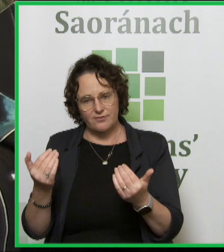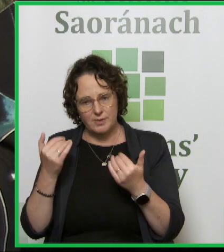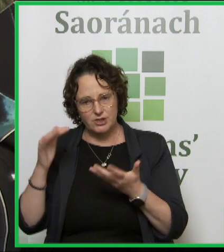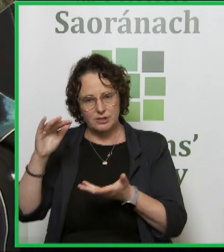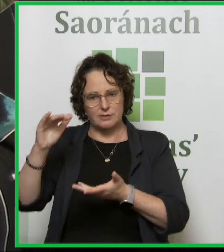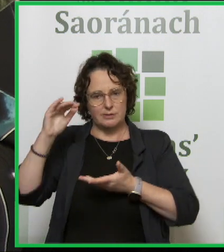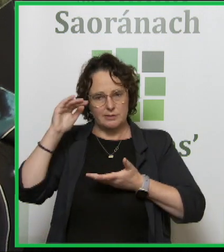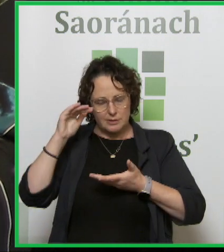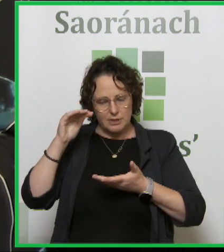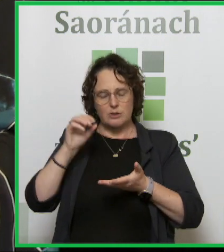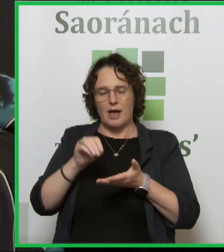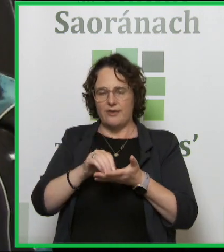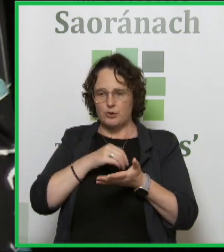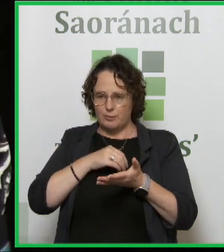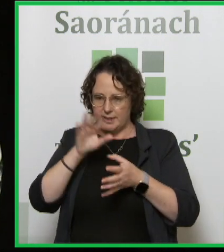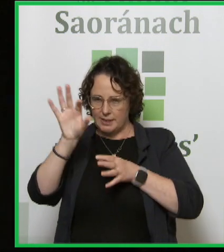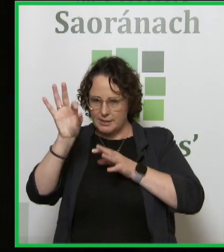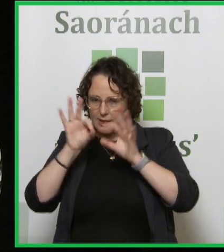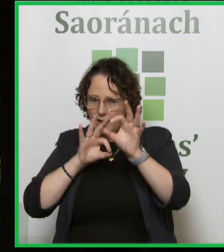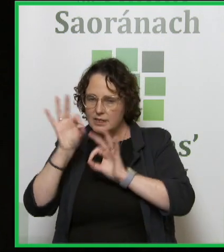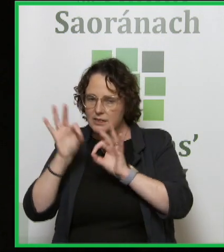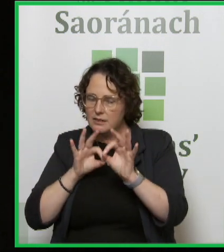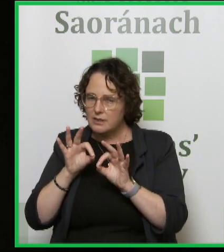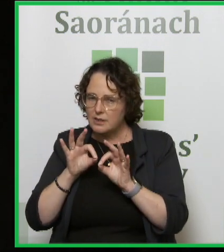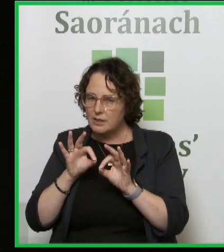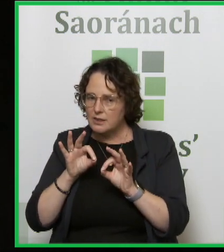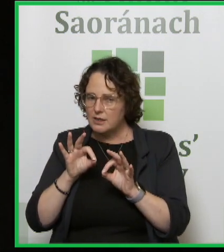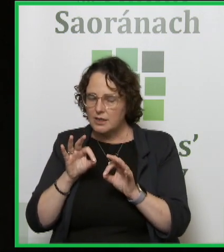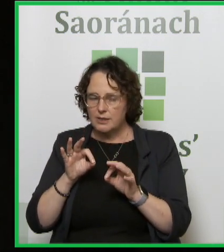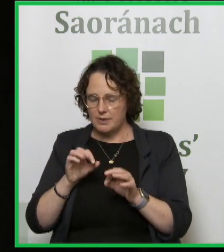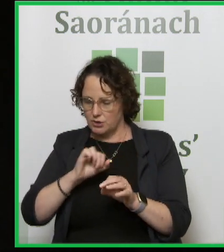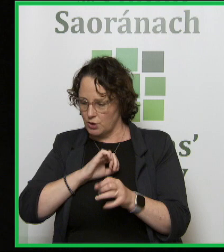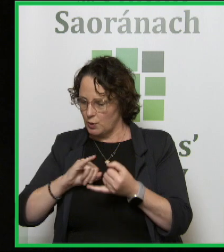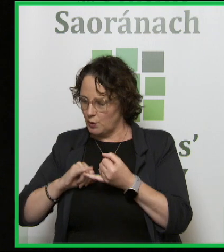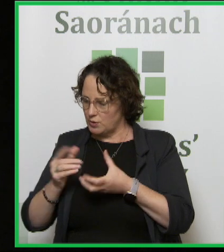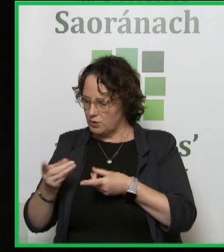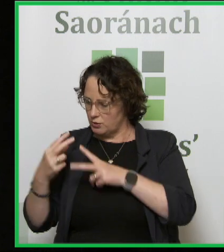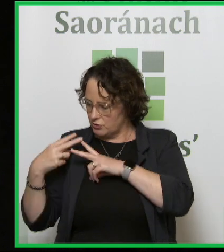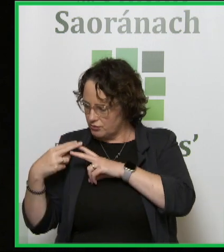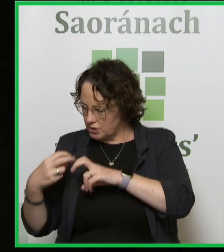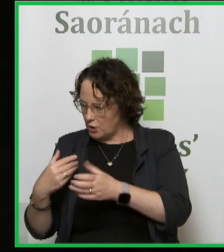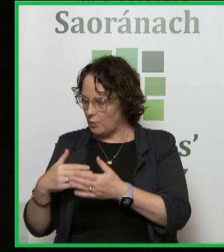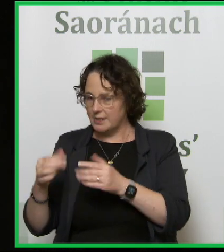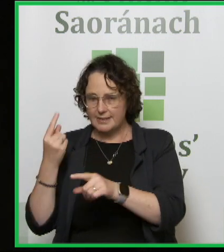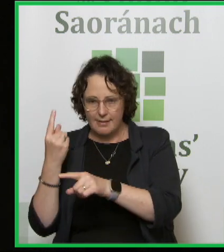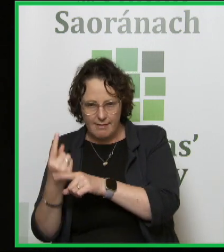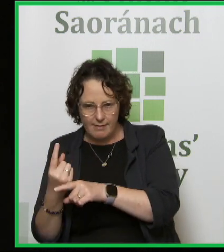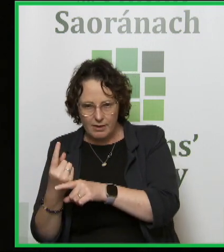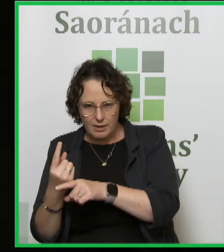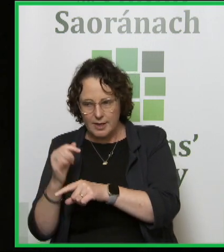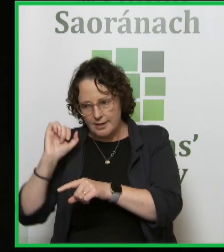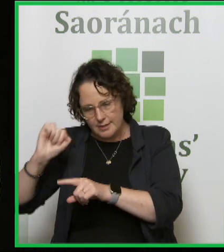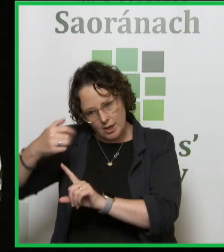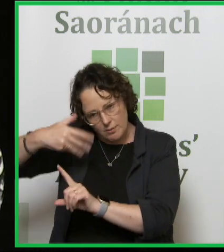need to be selective. You need to ensure who's doing the research, what is their angle, where are they coming